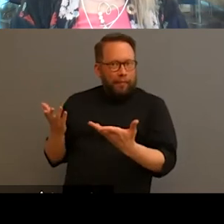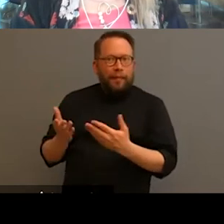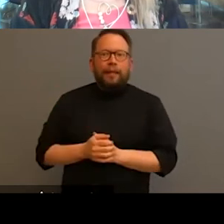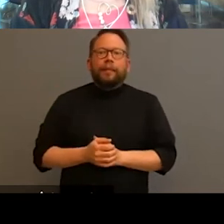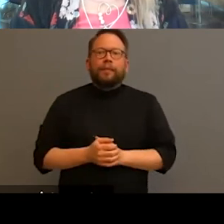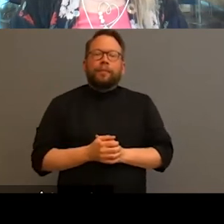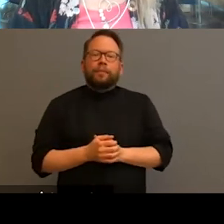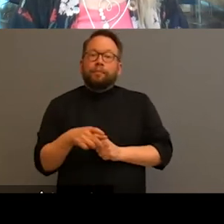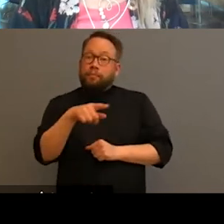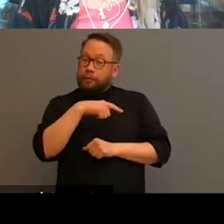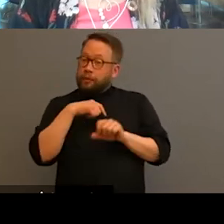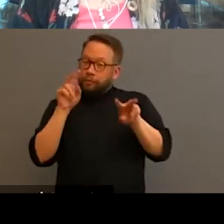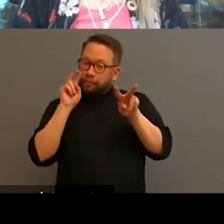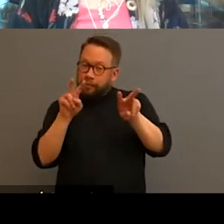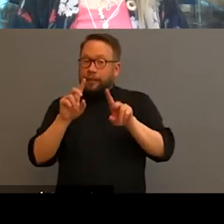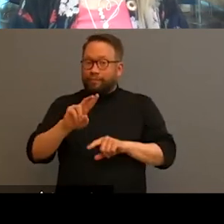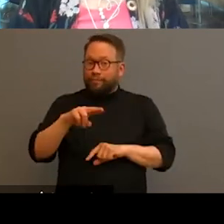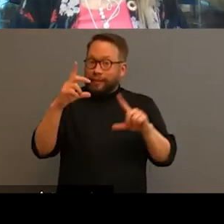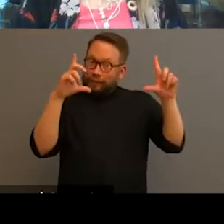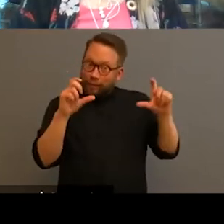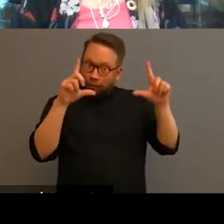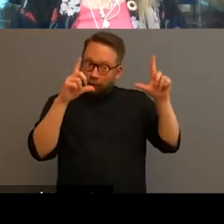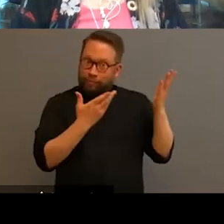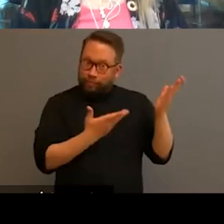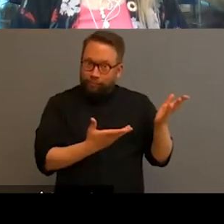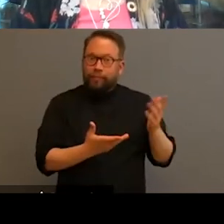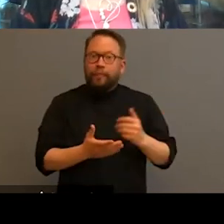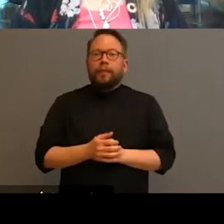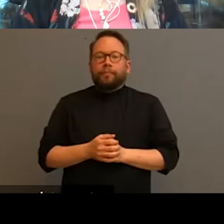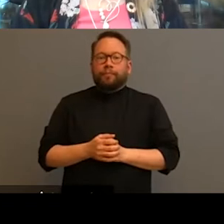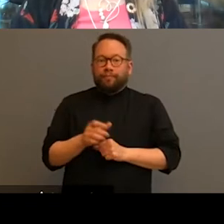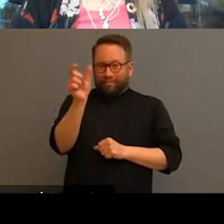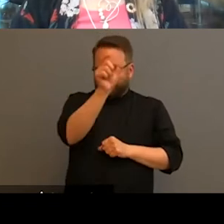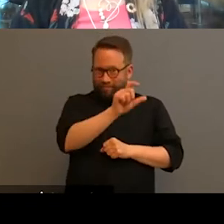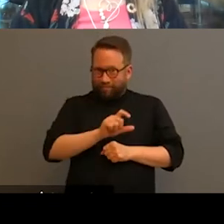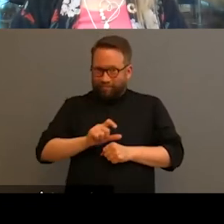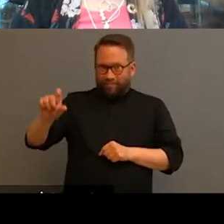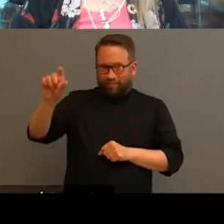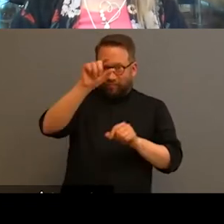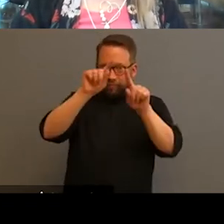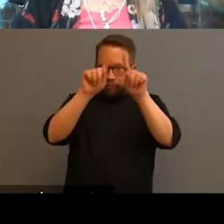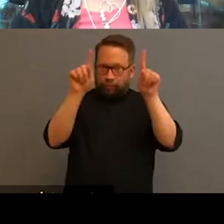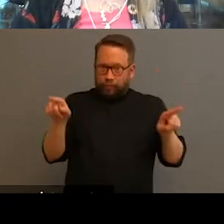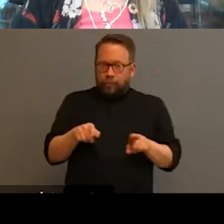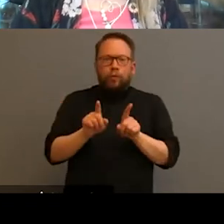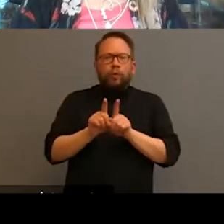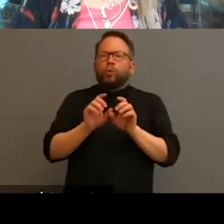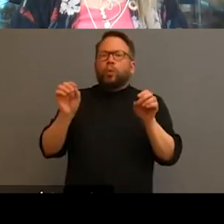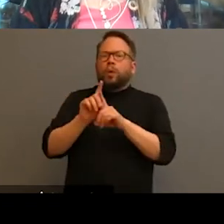this next picture, we can see the symbol of leaving no one behind that Malin already